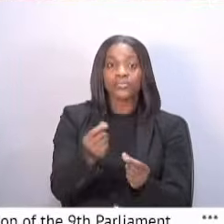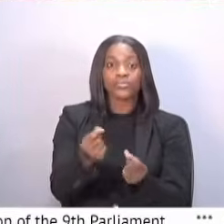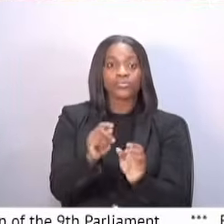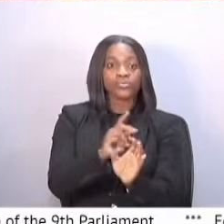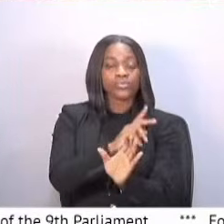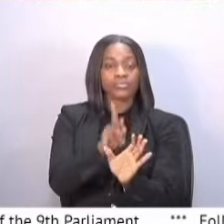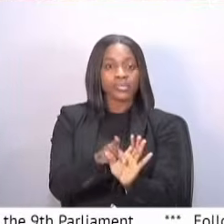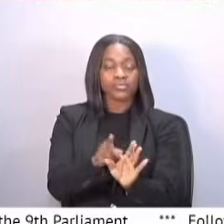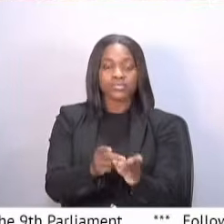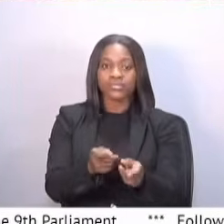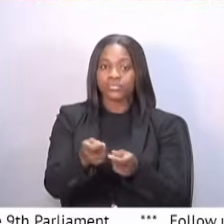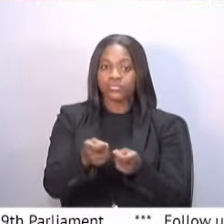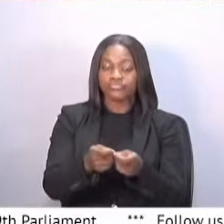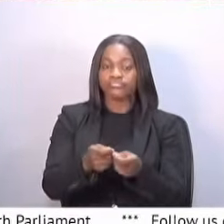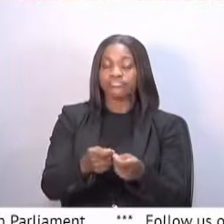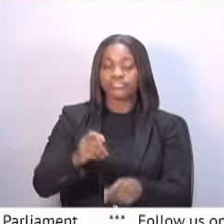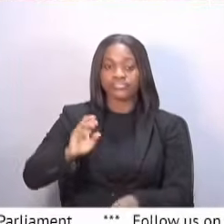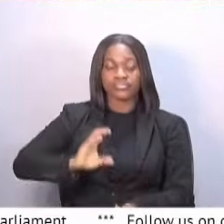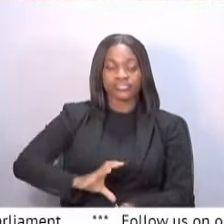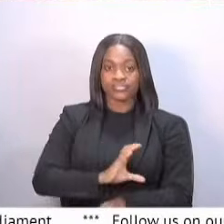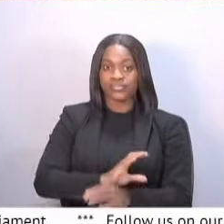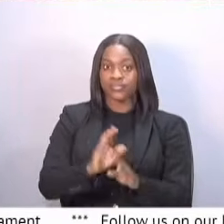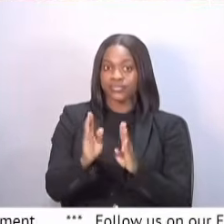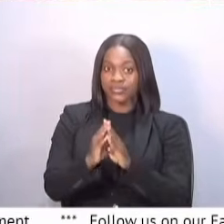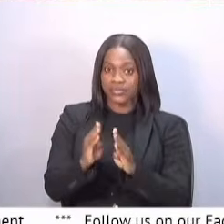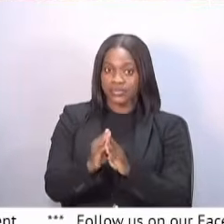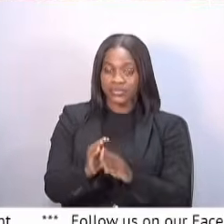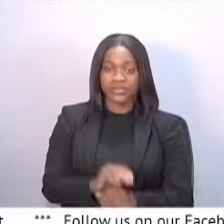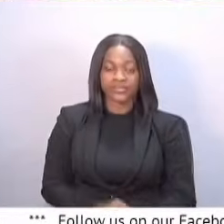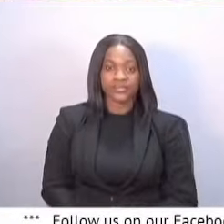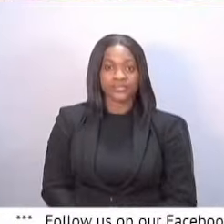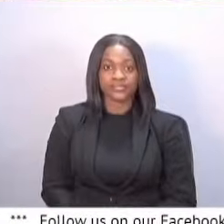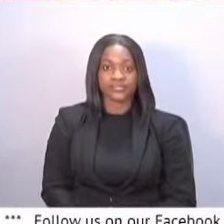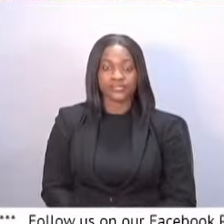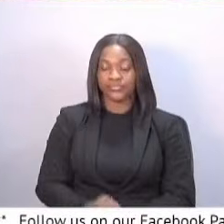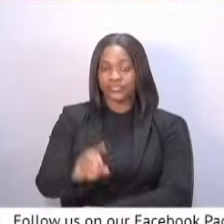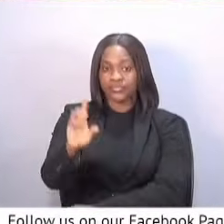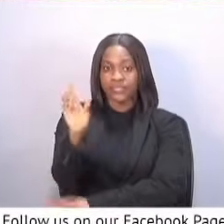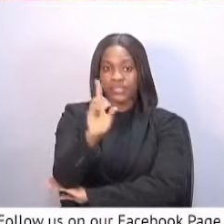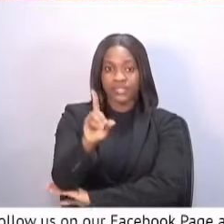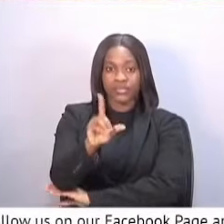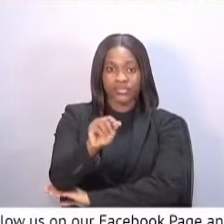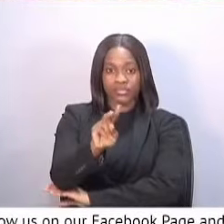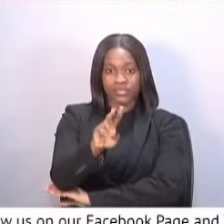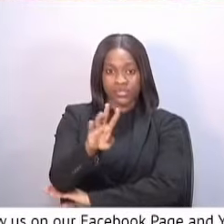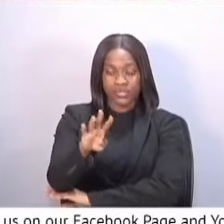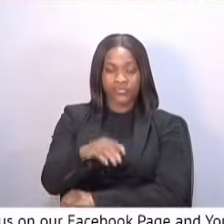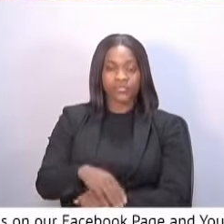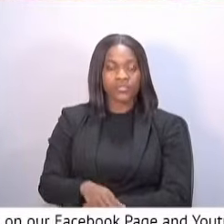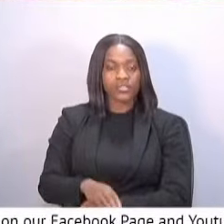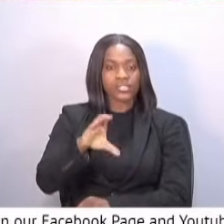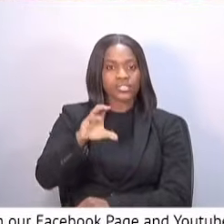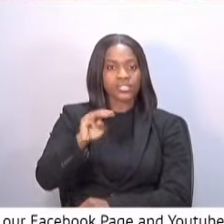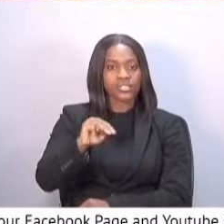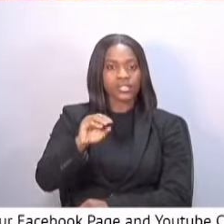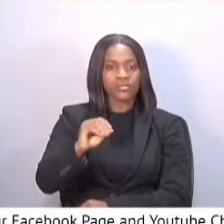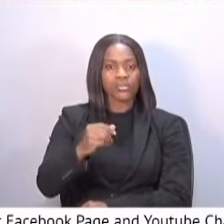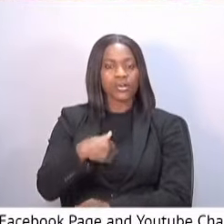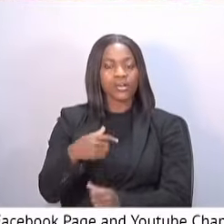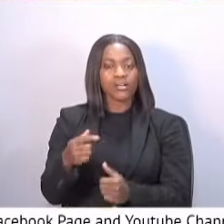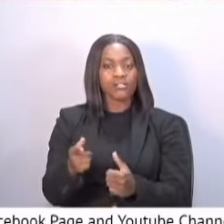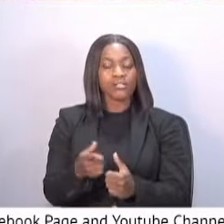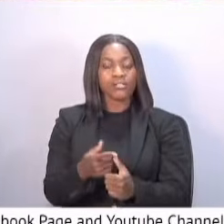in the coordinating committee meeting. In December 2024, the CMO held the